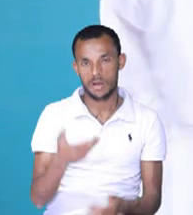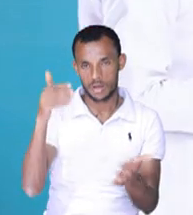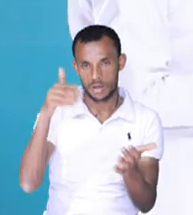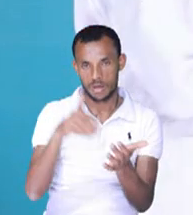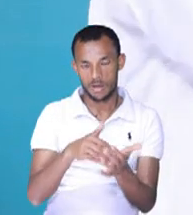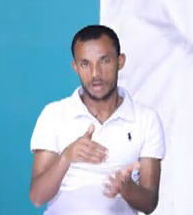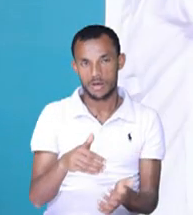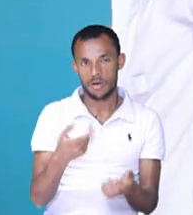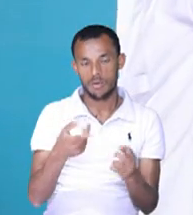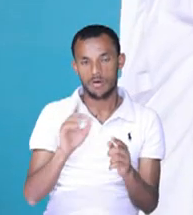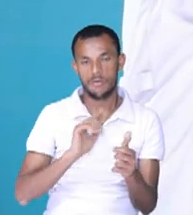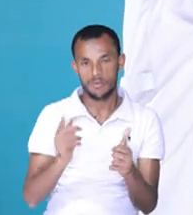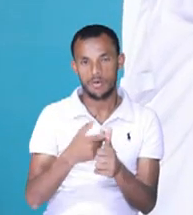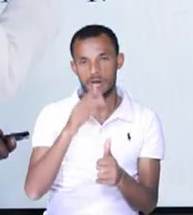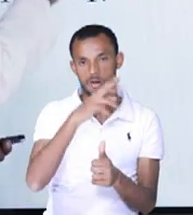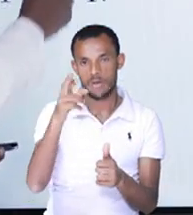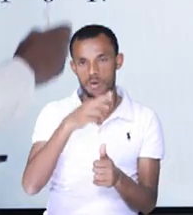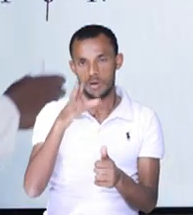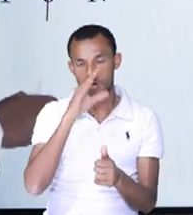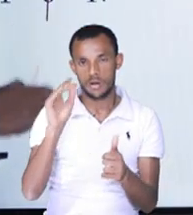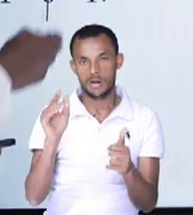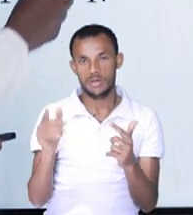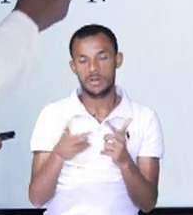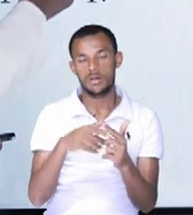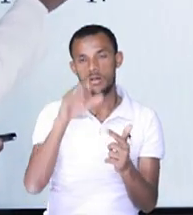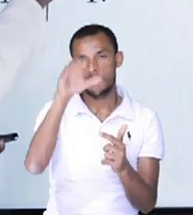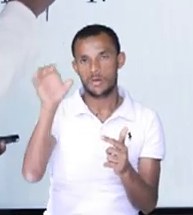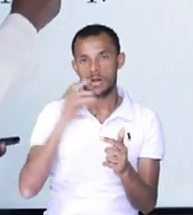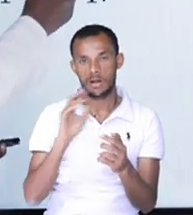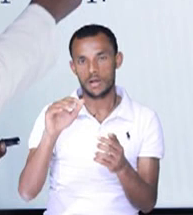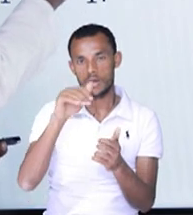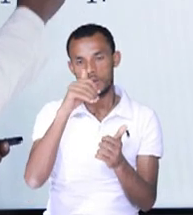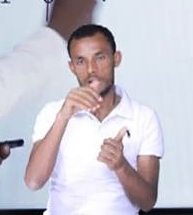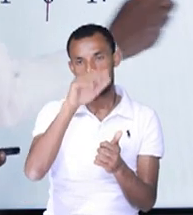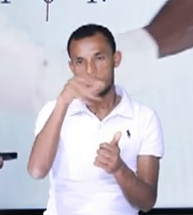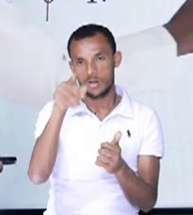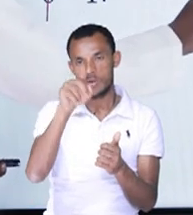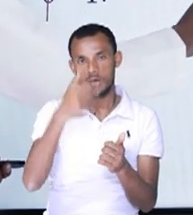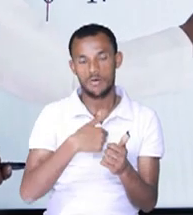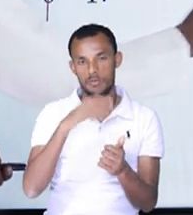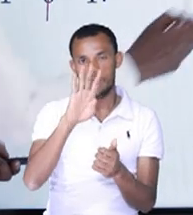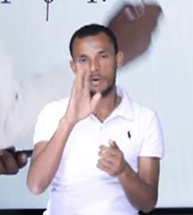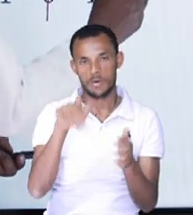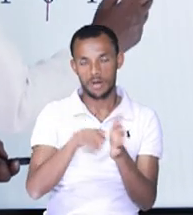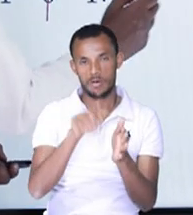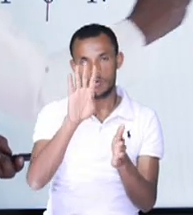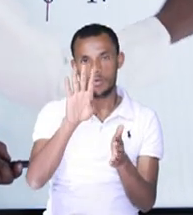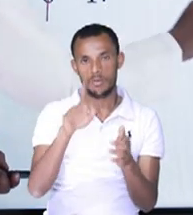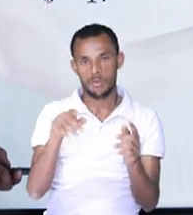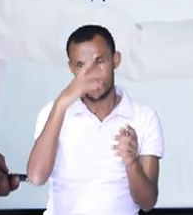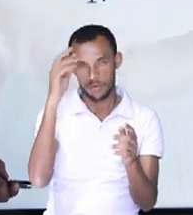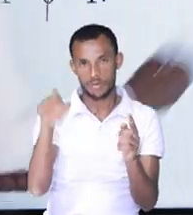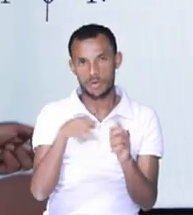Again, when first row and second column are cancelled, at their intersection you have 4, minus 4, because